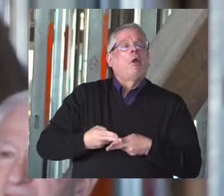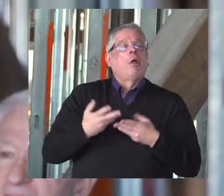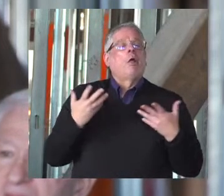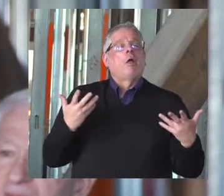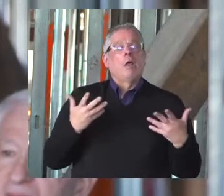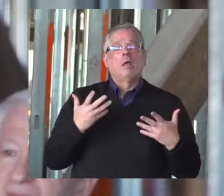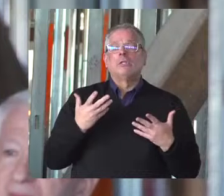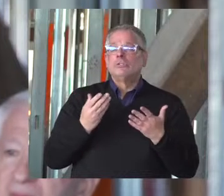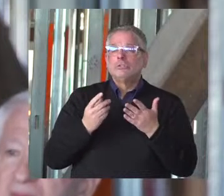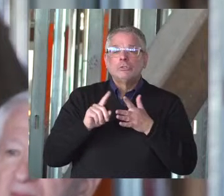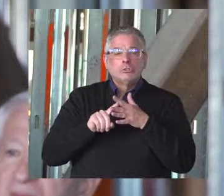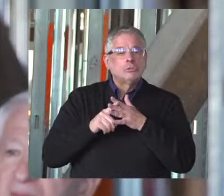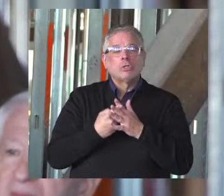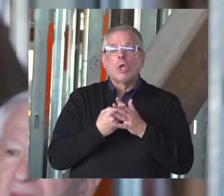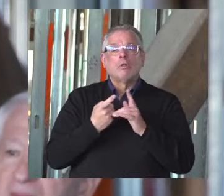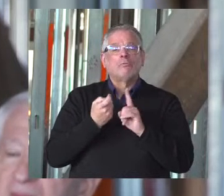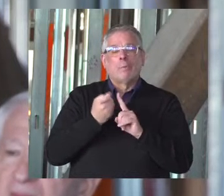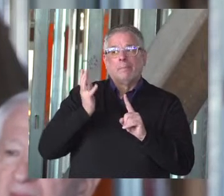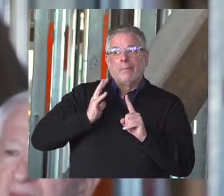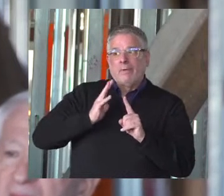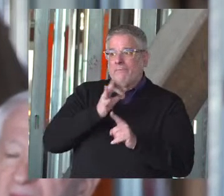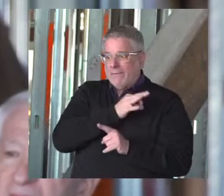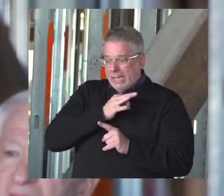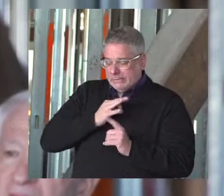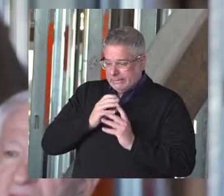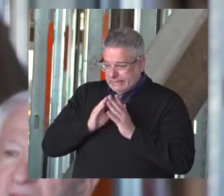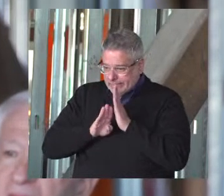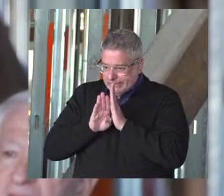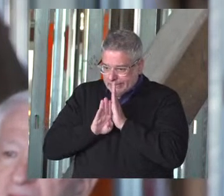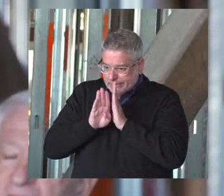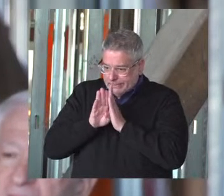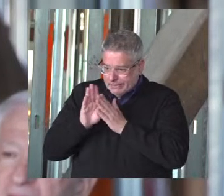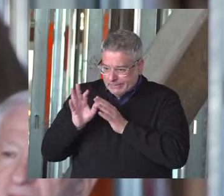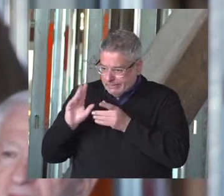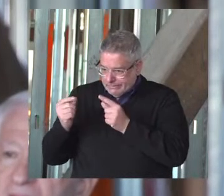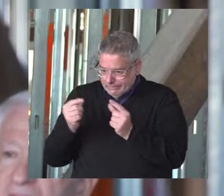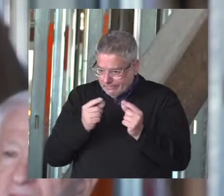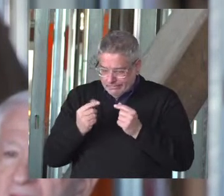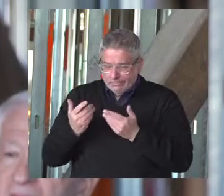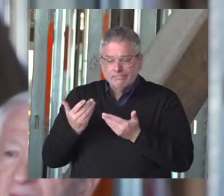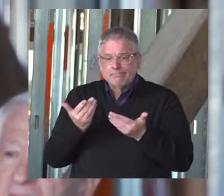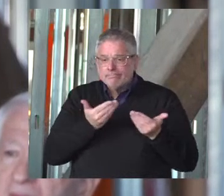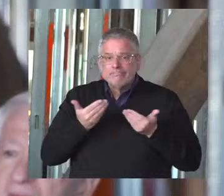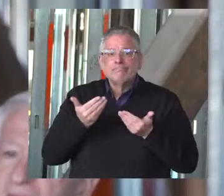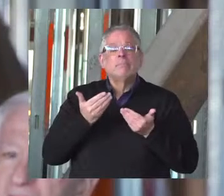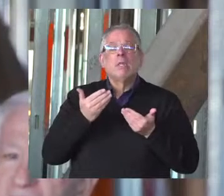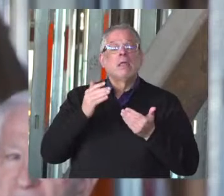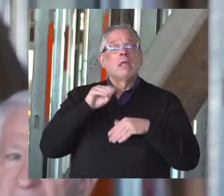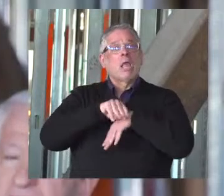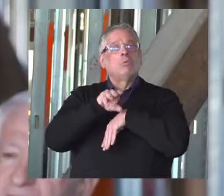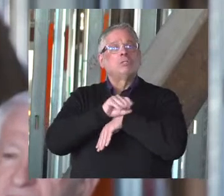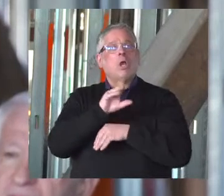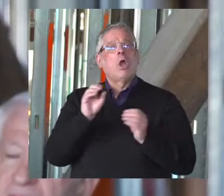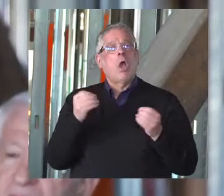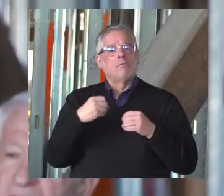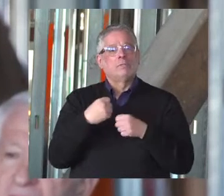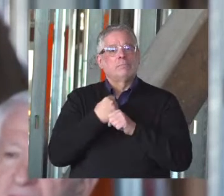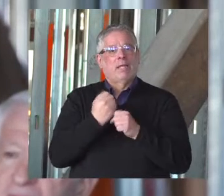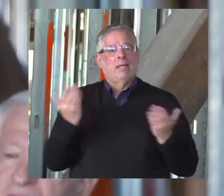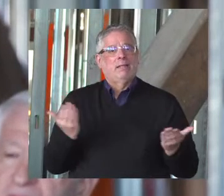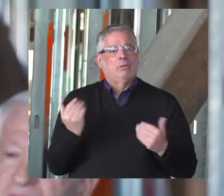as a grassroots effort amongst faculty, and it was through the commitment and guidance and just counseling of their office that we made it here